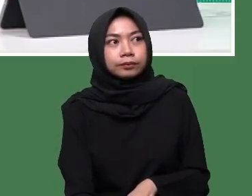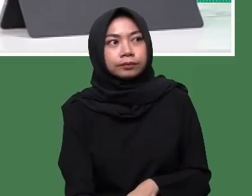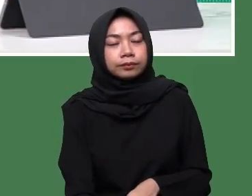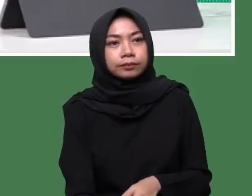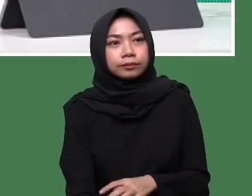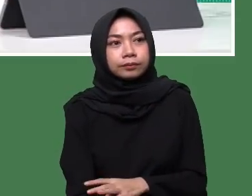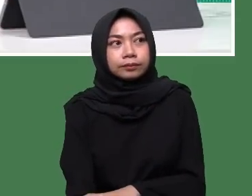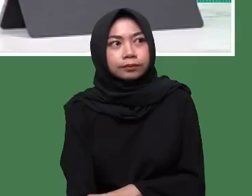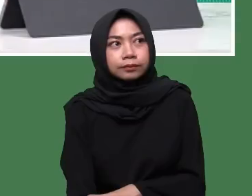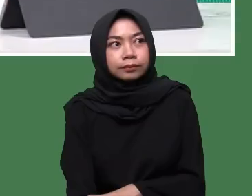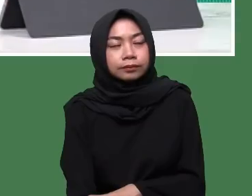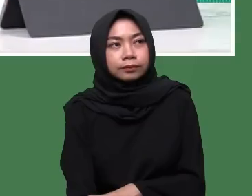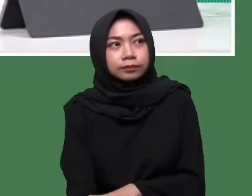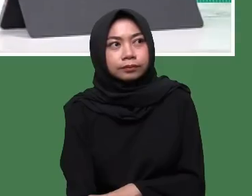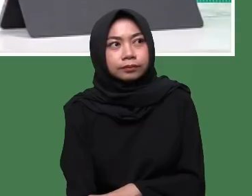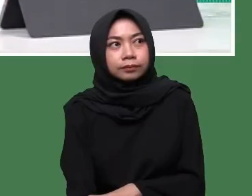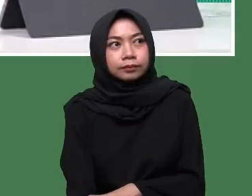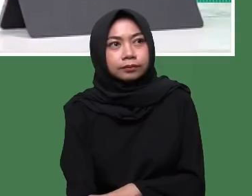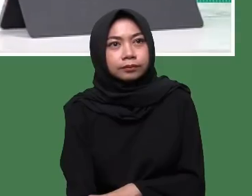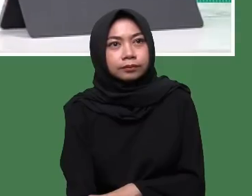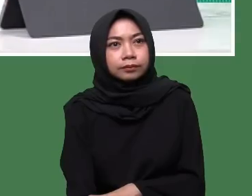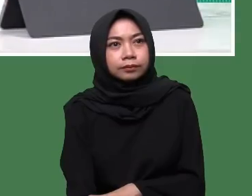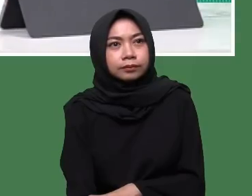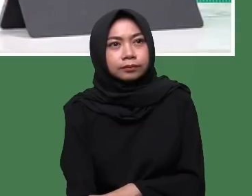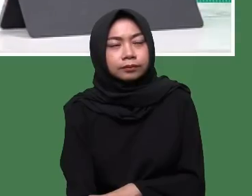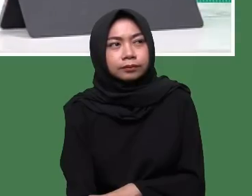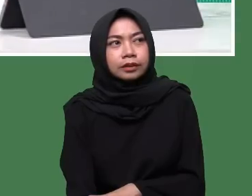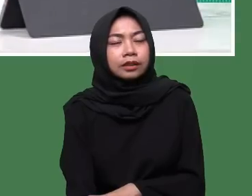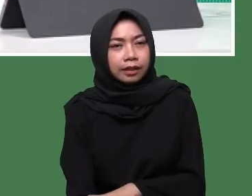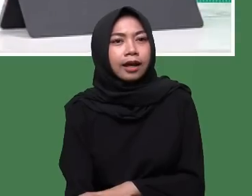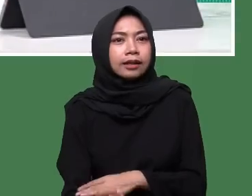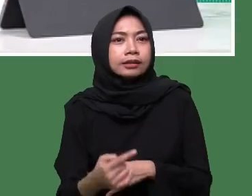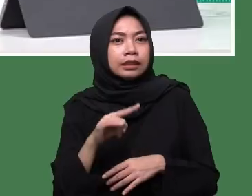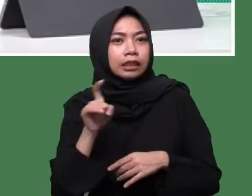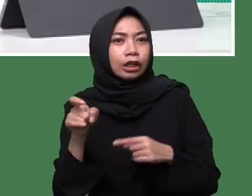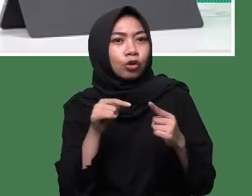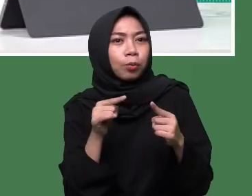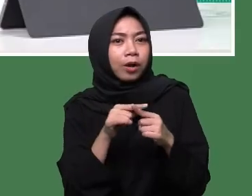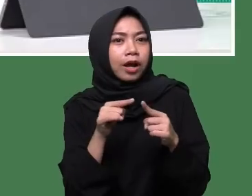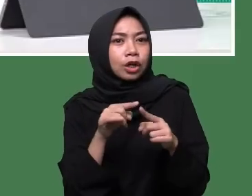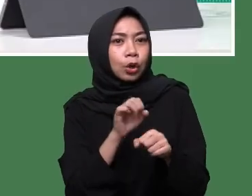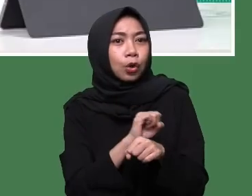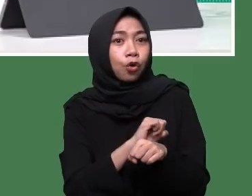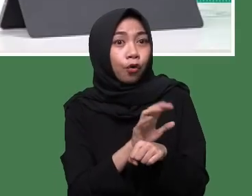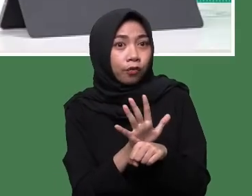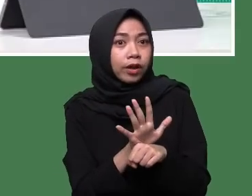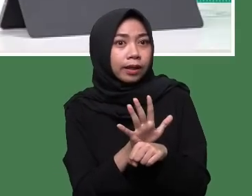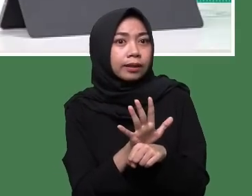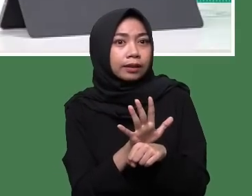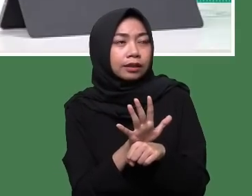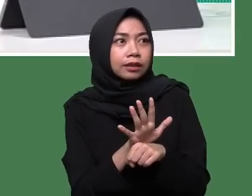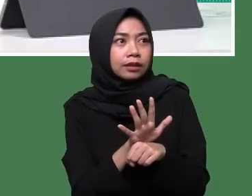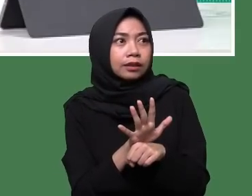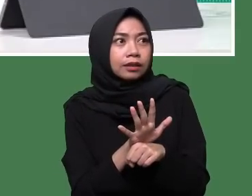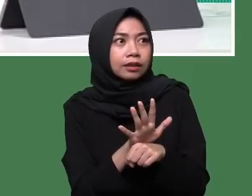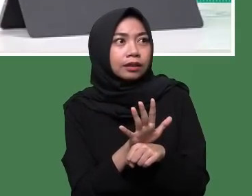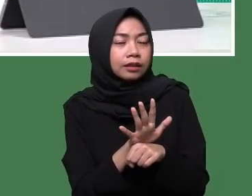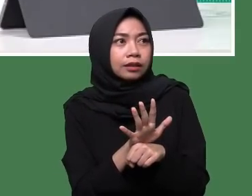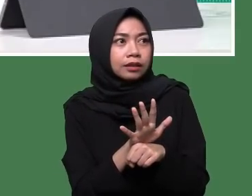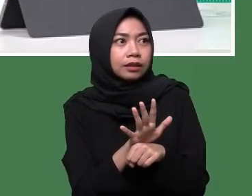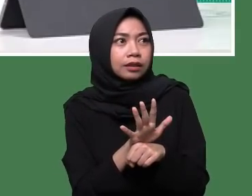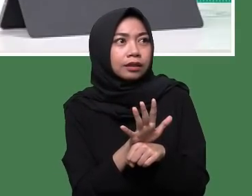foot and mouth. One of my Reuters colleagues wanted to ask about COVID, if you had any comments on when we might reach a peak with